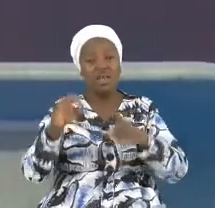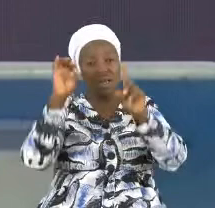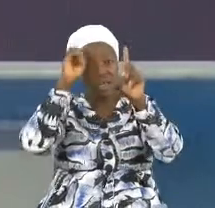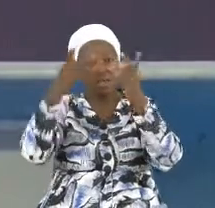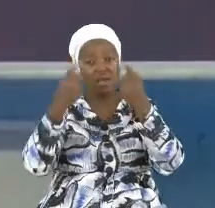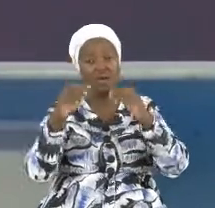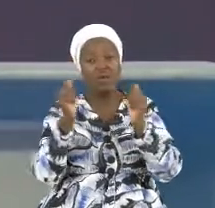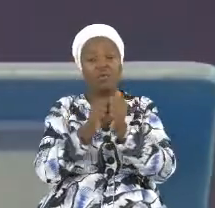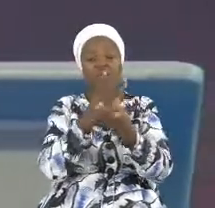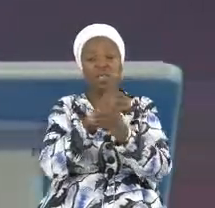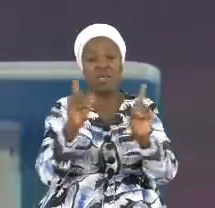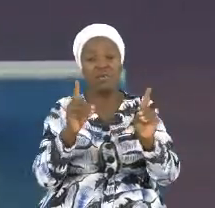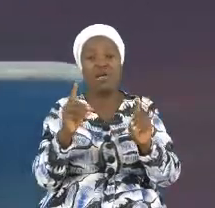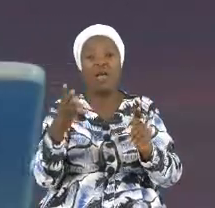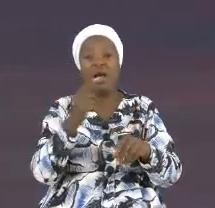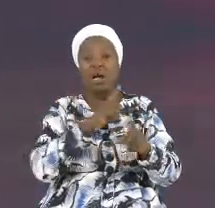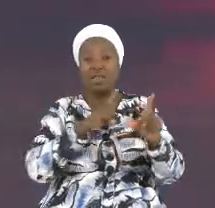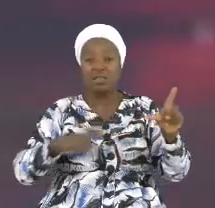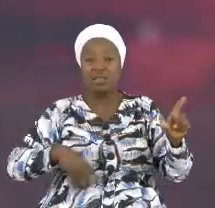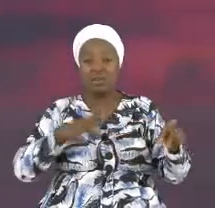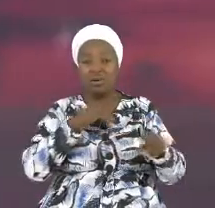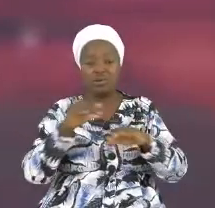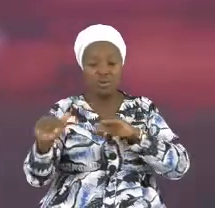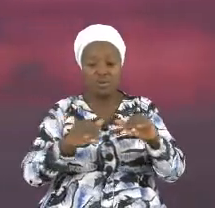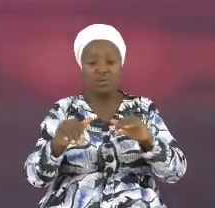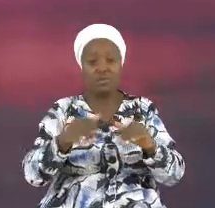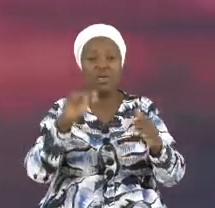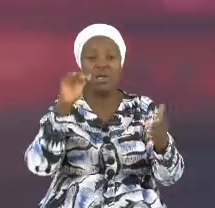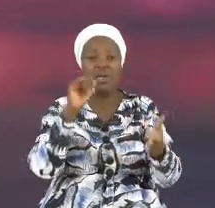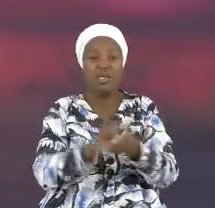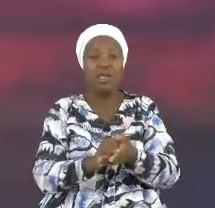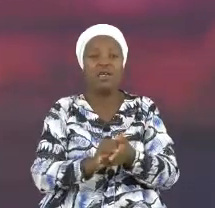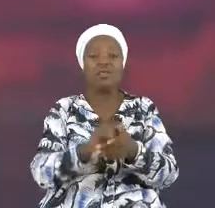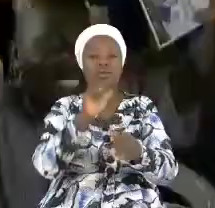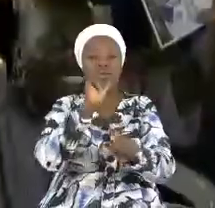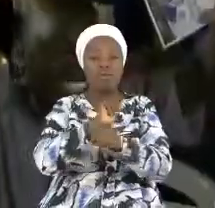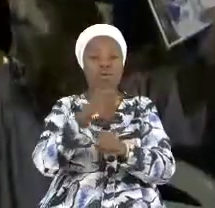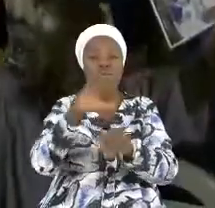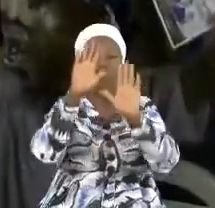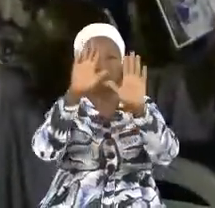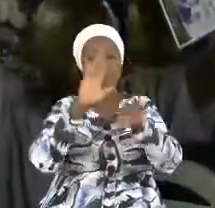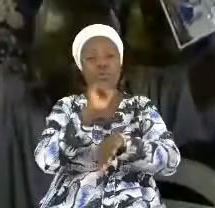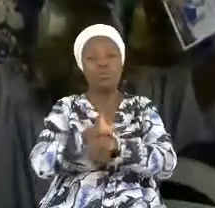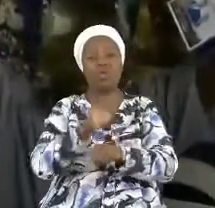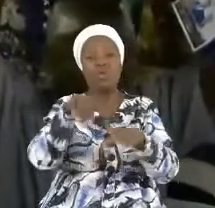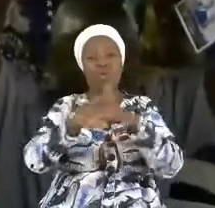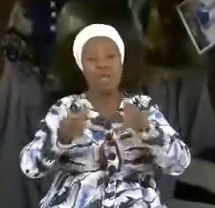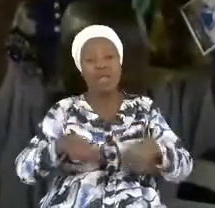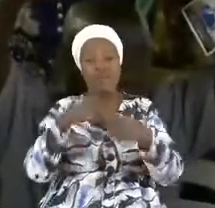Lord will perform, perfect it right now in your life in Jesus' name.